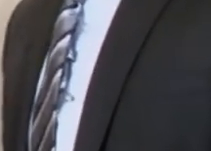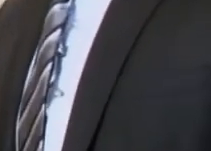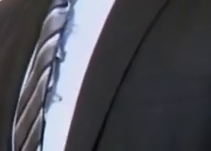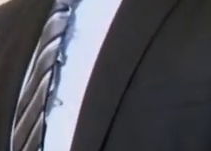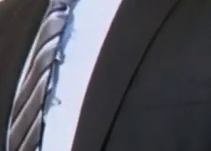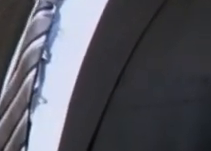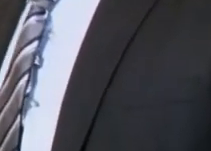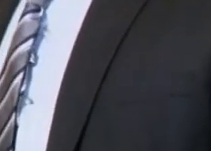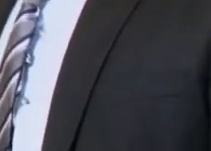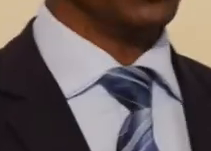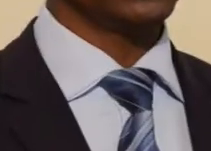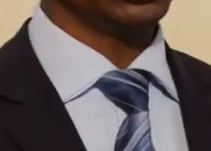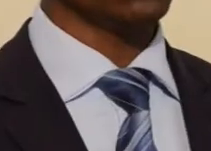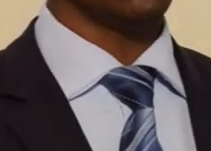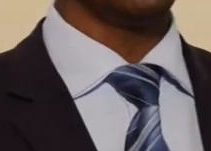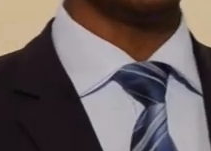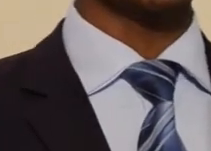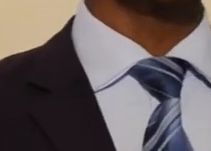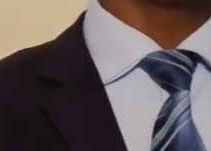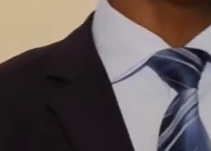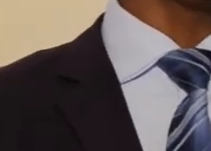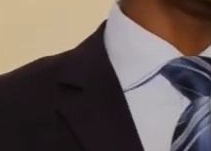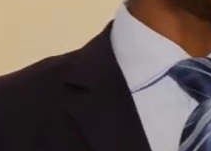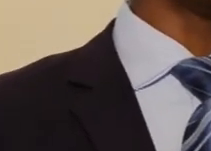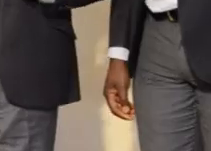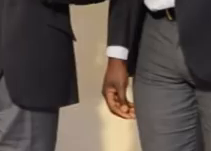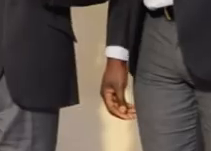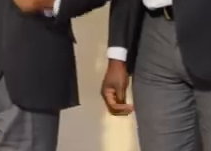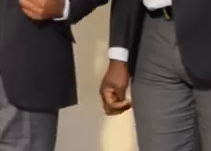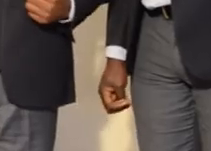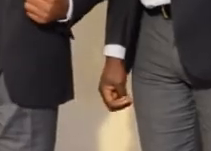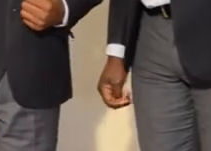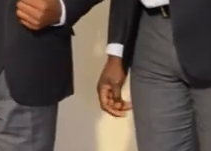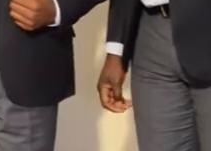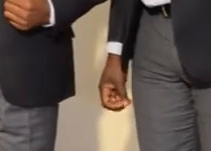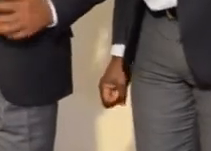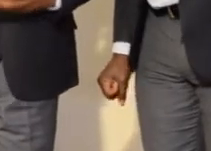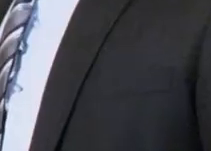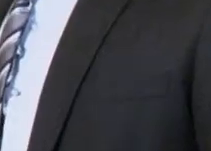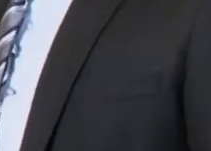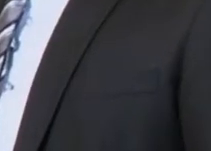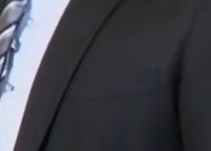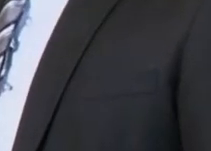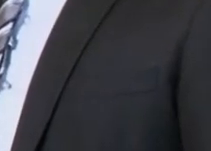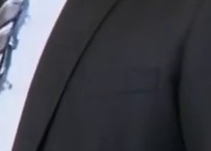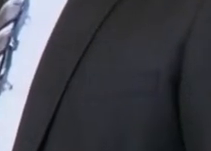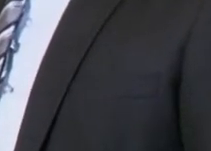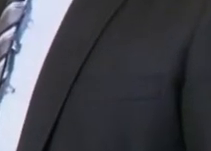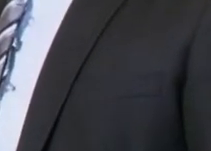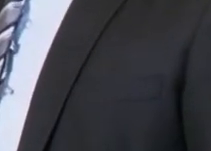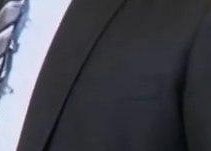Pumpsy Wo, Pumpsy Wo, Pumpsy Wo, Wune, O Pumpsy Wo, Ano Wo.